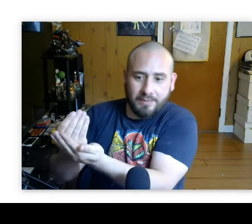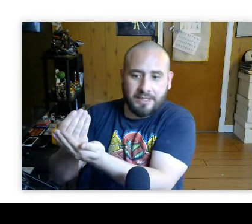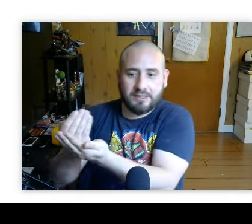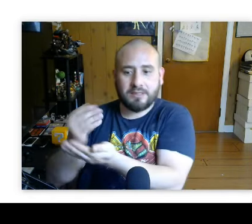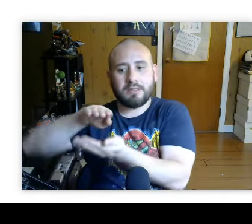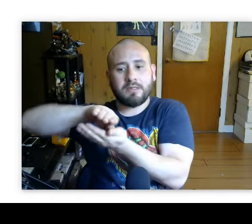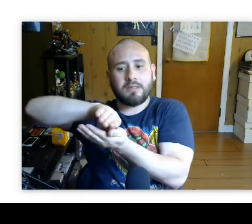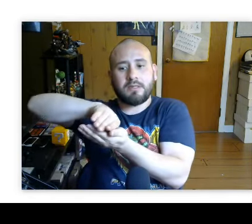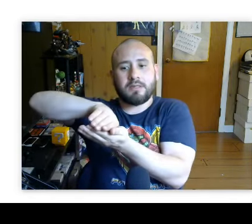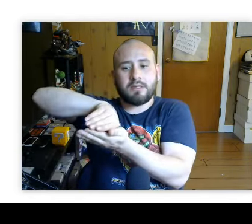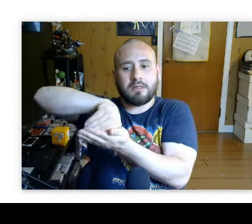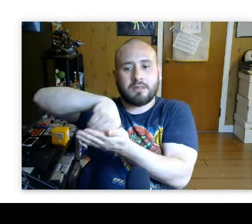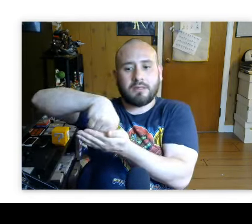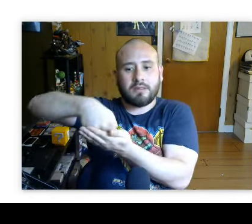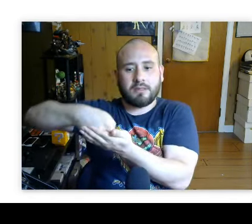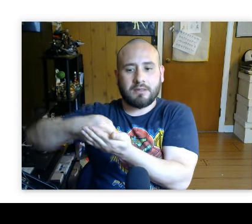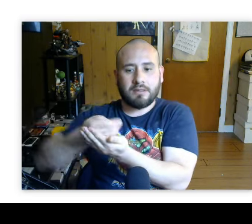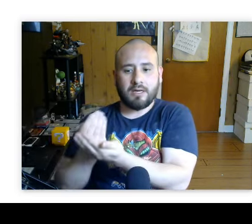Hummus.